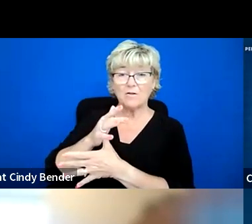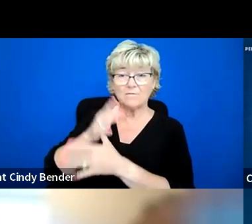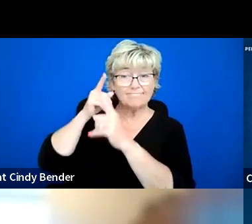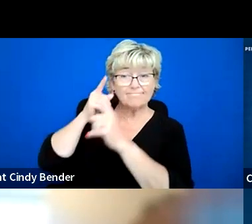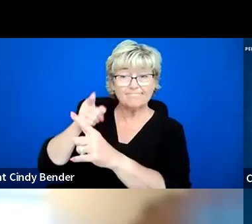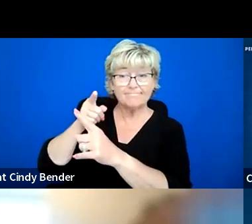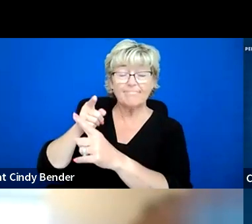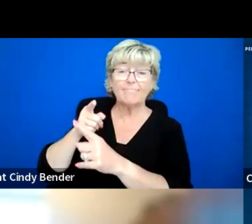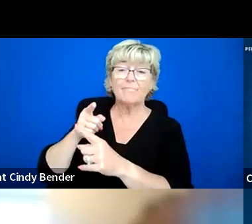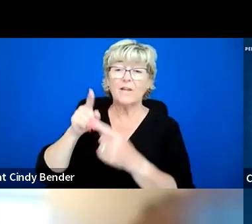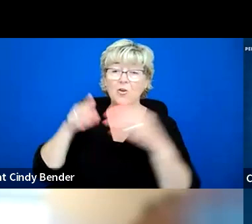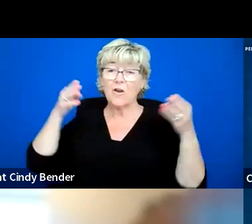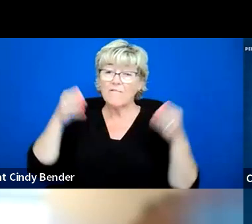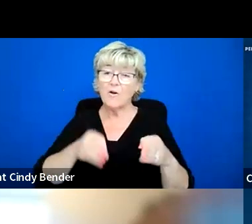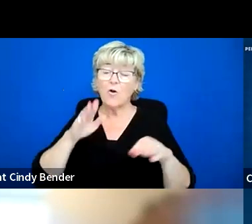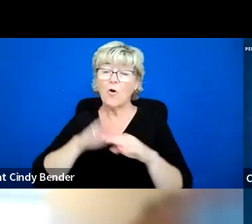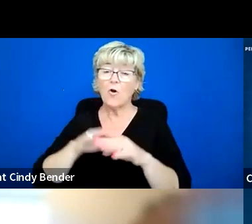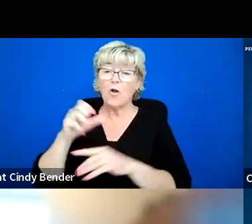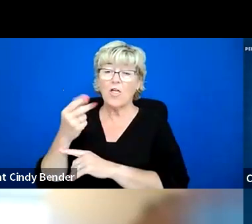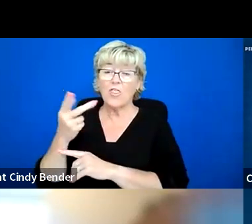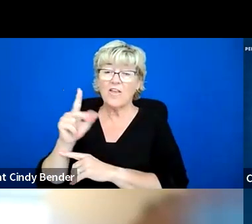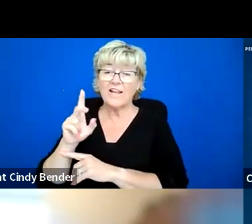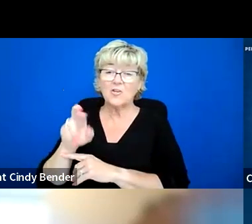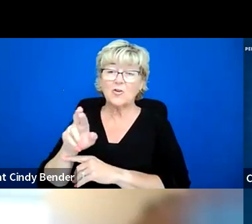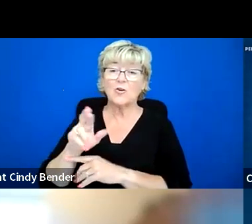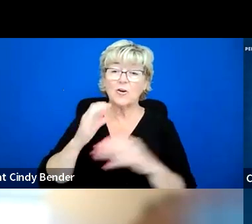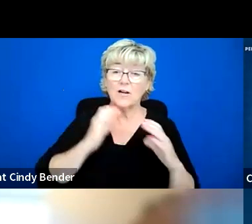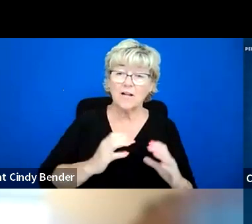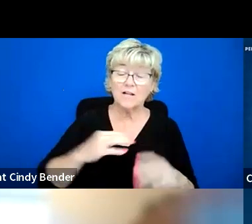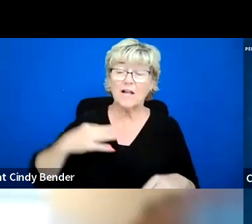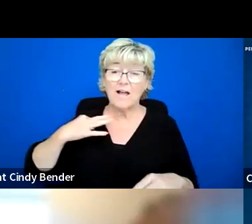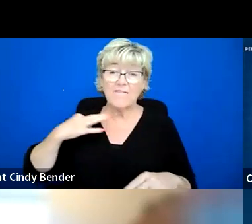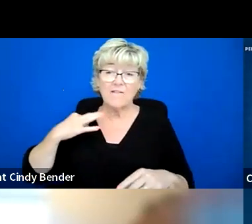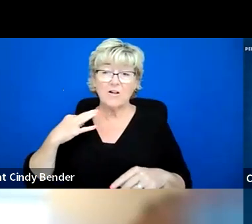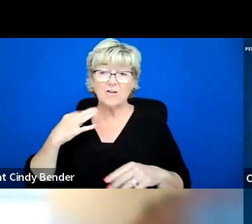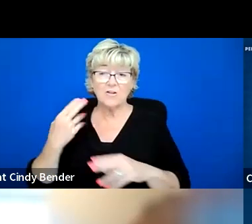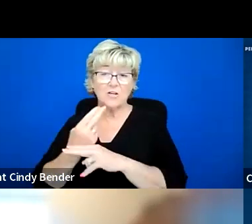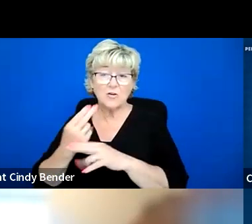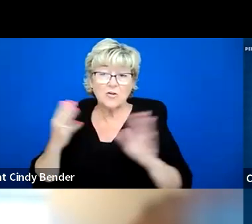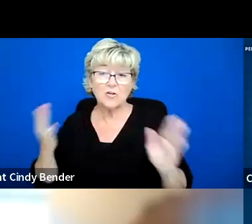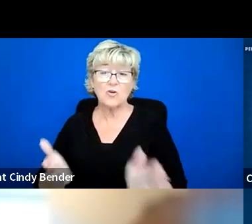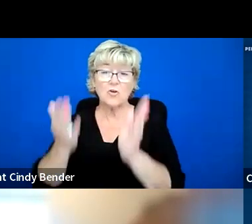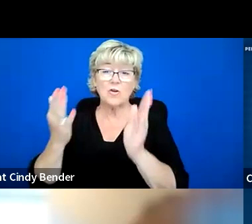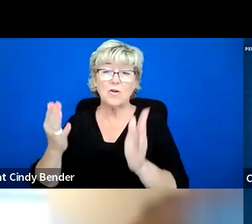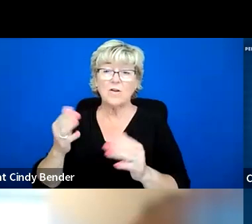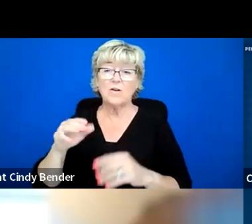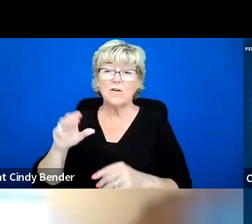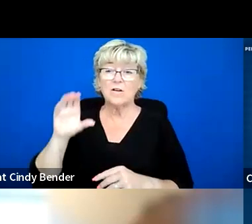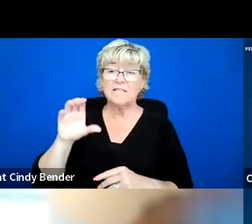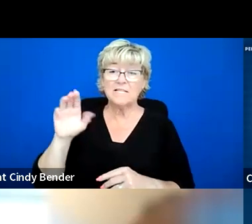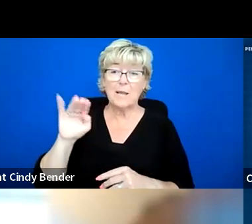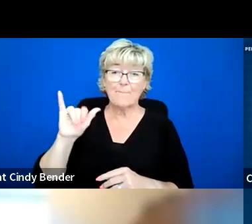there. It's really to focus on the shelter clients. And so the volunteers do use, are encouraged to use the CMIS